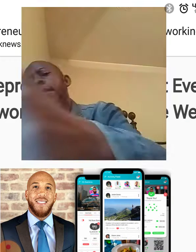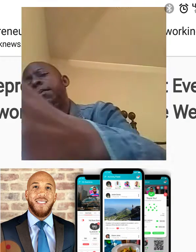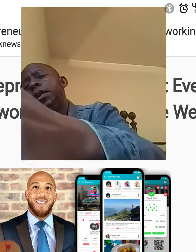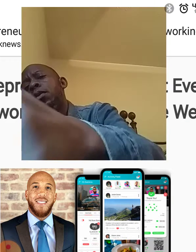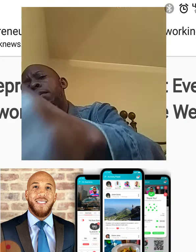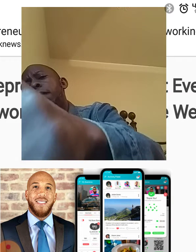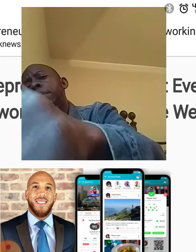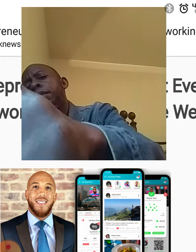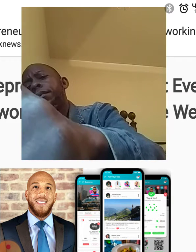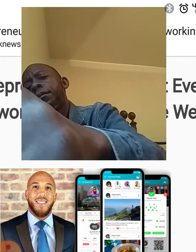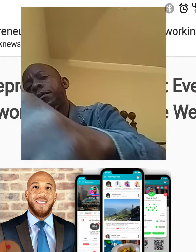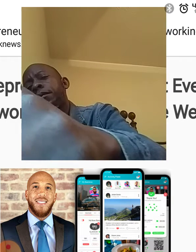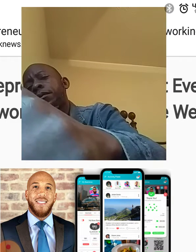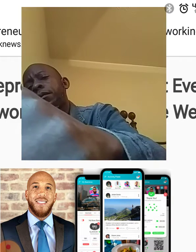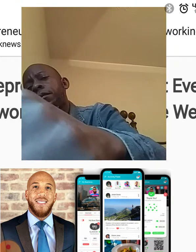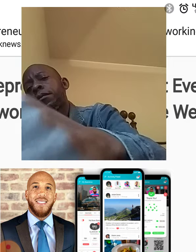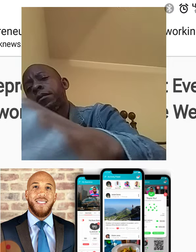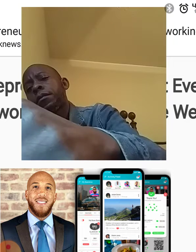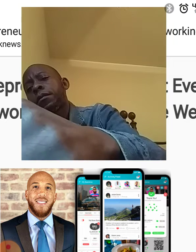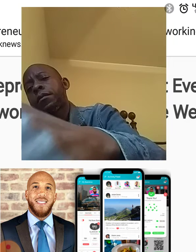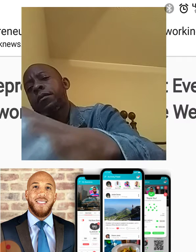one thing we know about it,